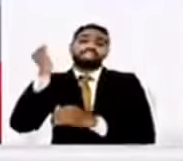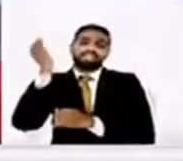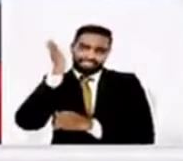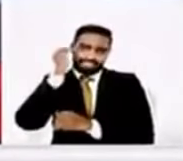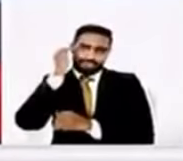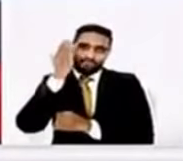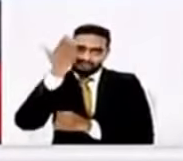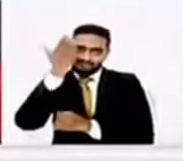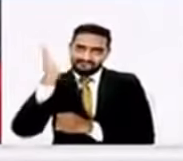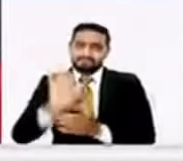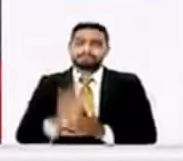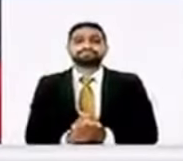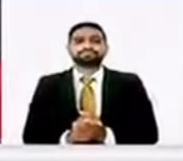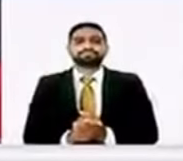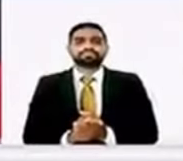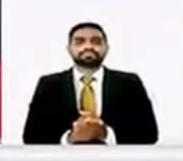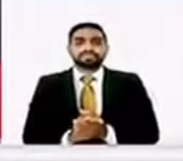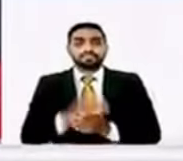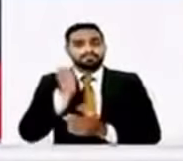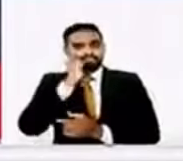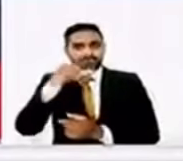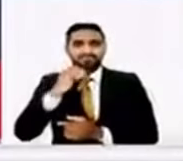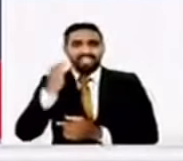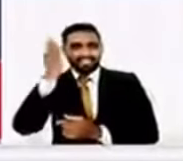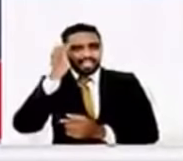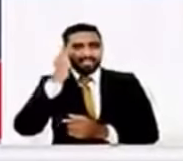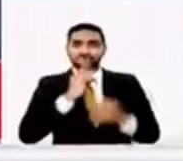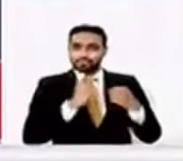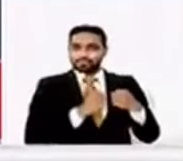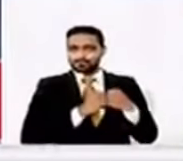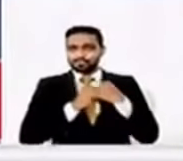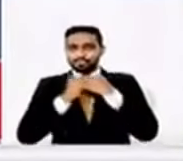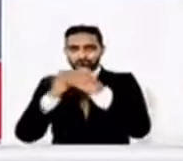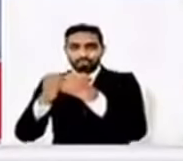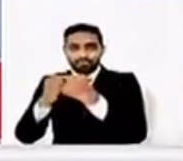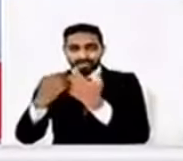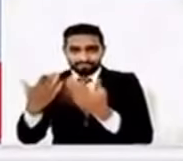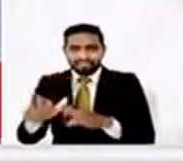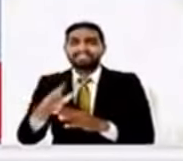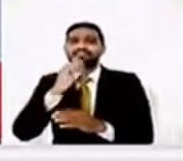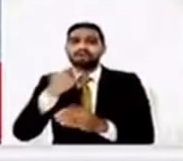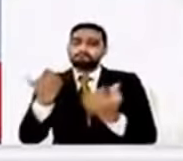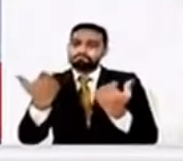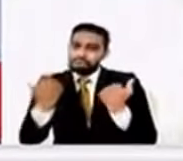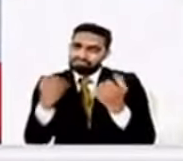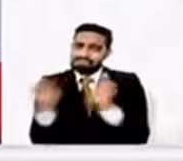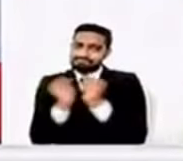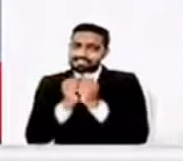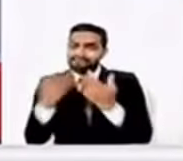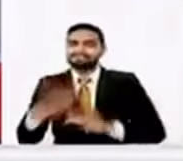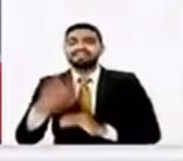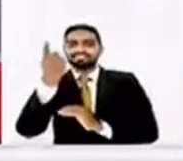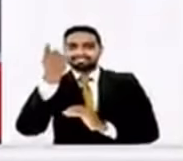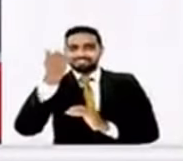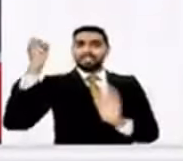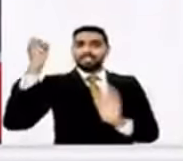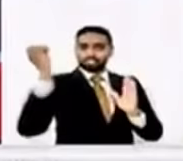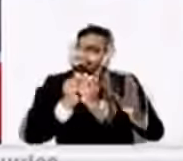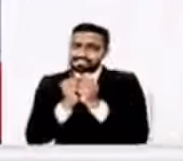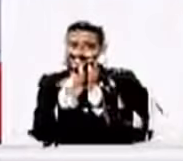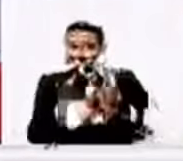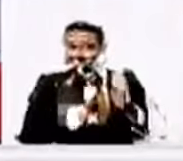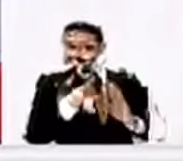who go there, the women who go there, are the ones who send back this foreign exchange to the country, and they need to be given this benefit of an